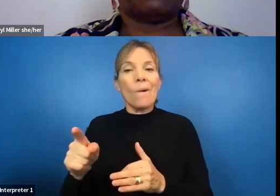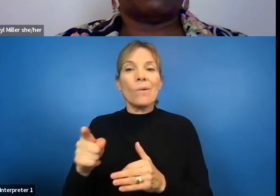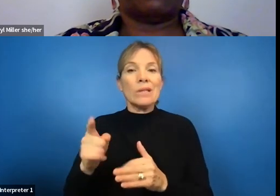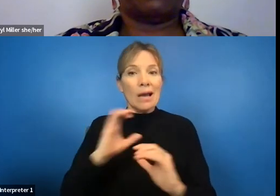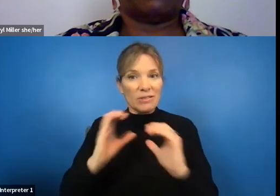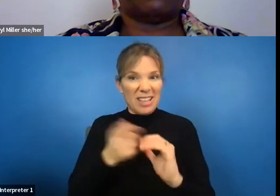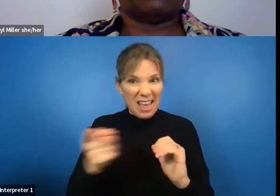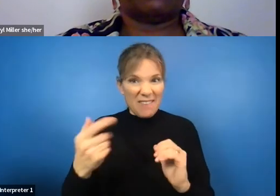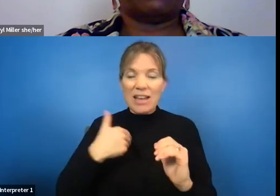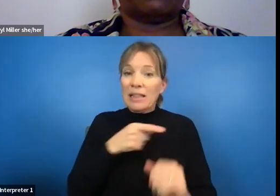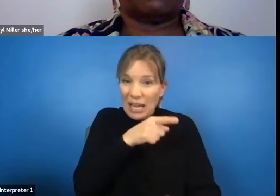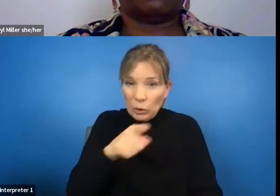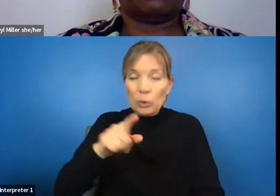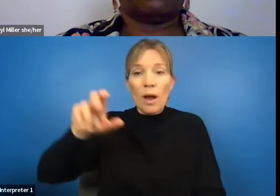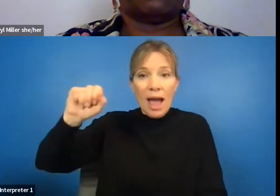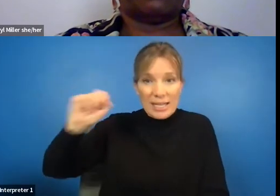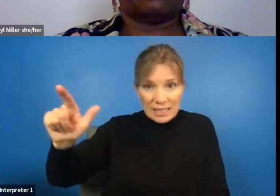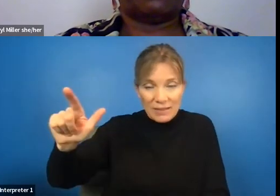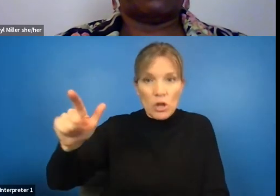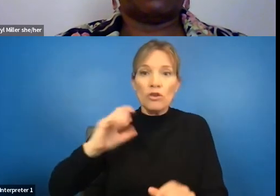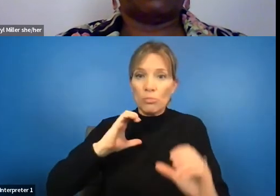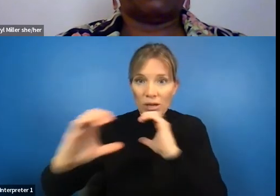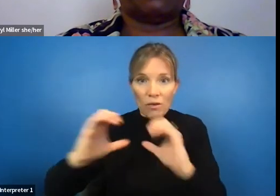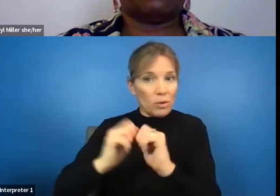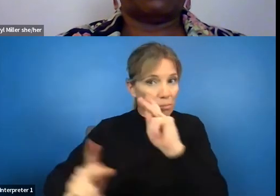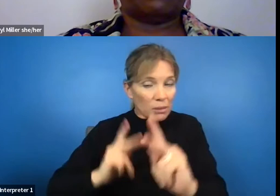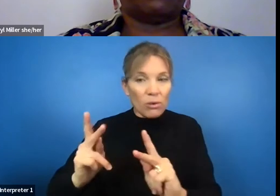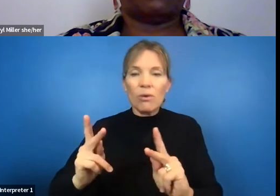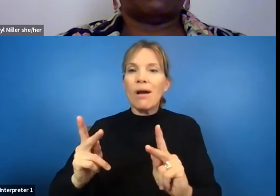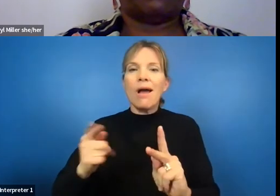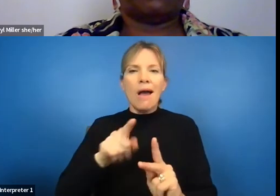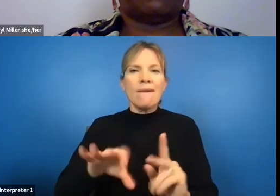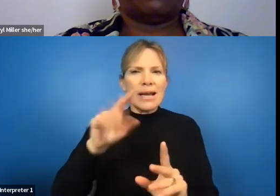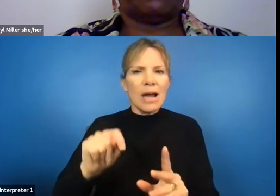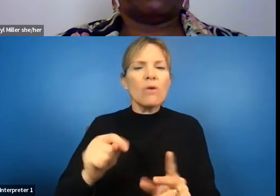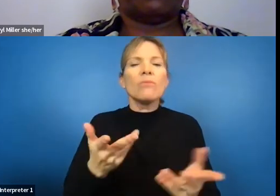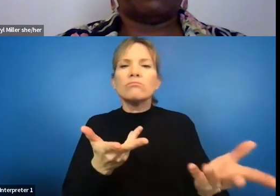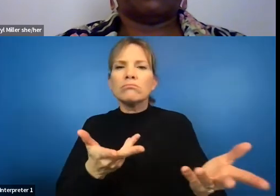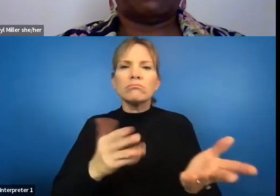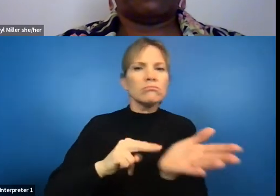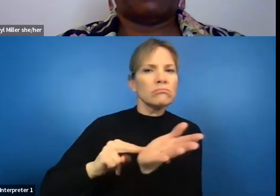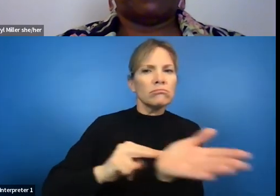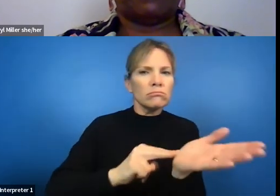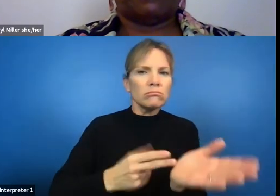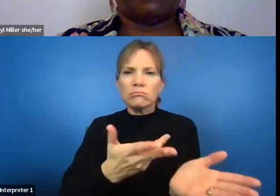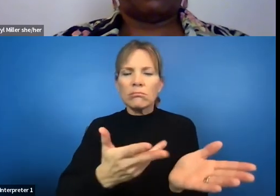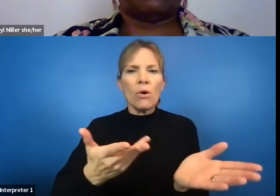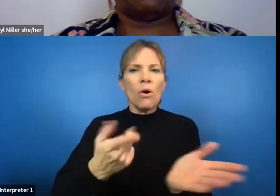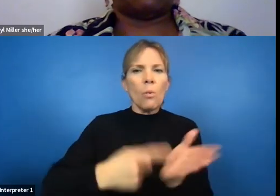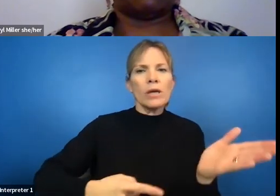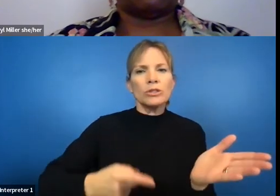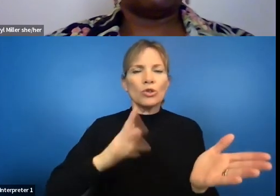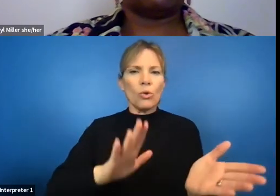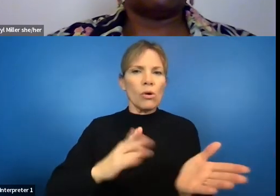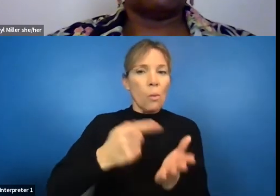you know, like you all at Access Living, with folks that find out where they're at, what are their hot and cold